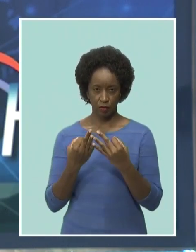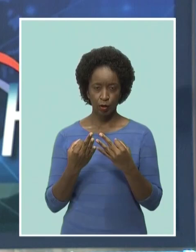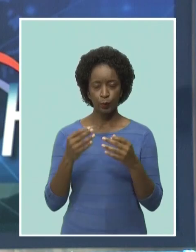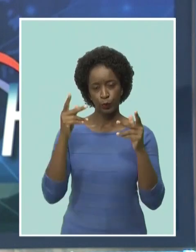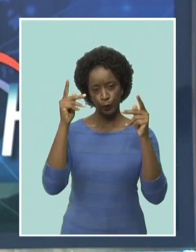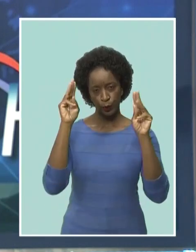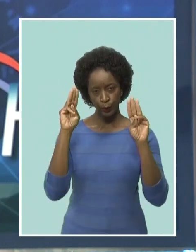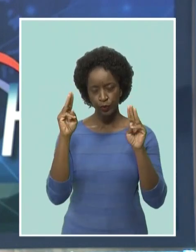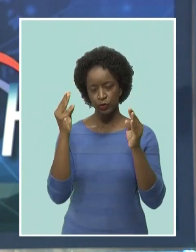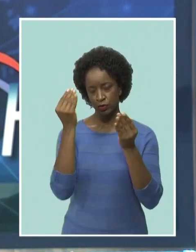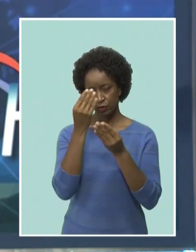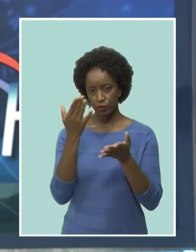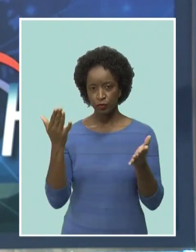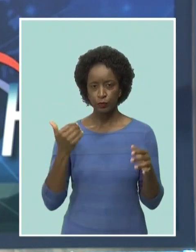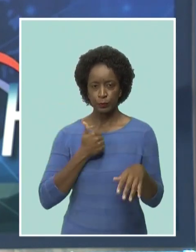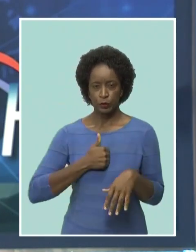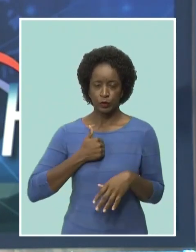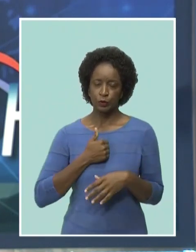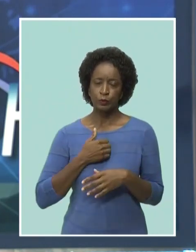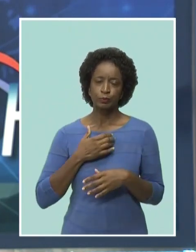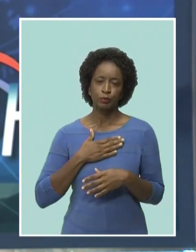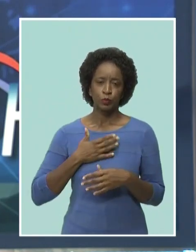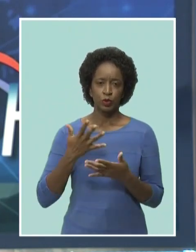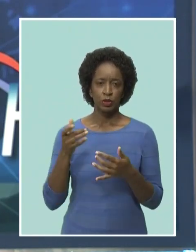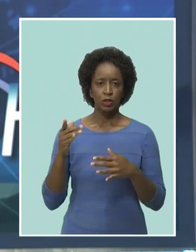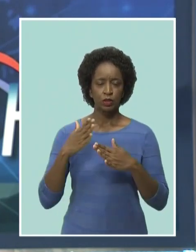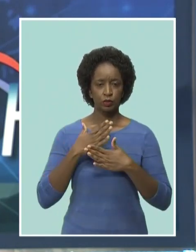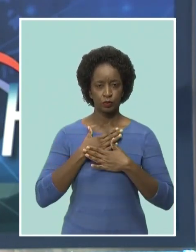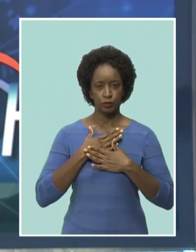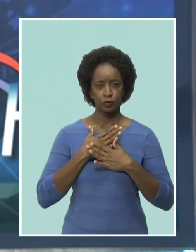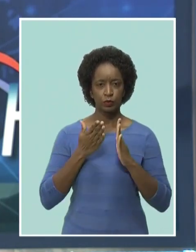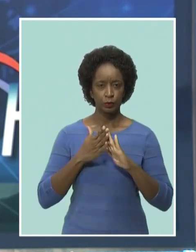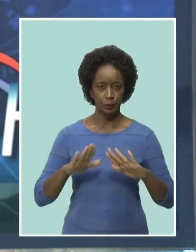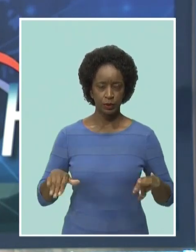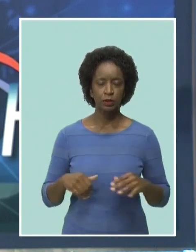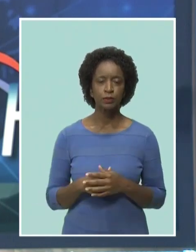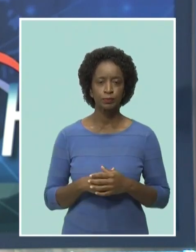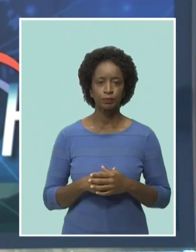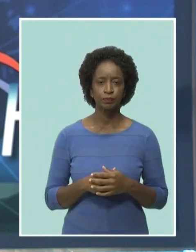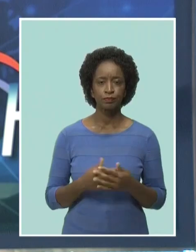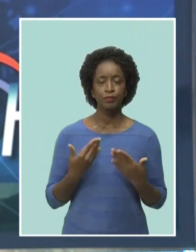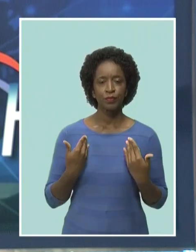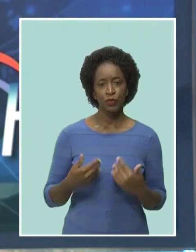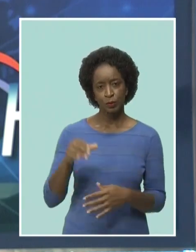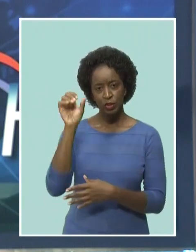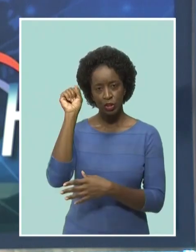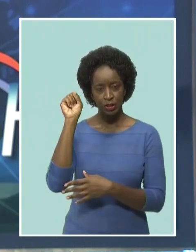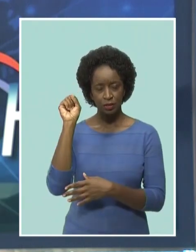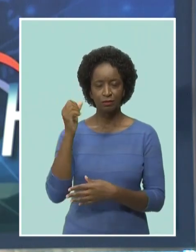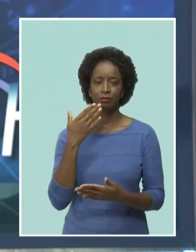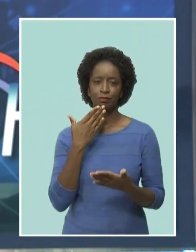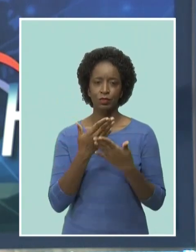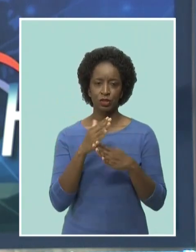Anthony Walren. May he rest in peace. And that's our news. I'm Shane Seeley. Good night.